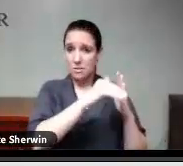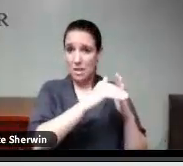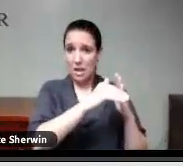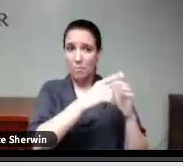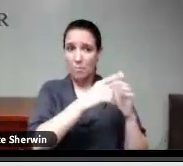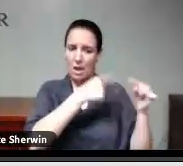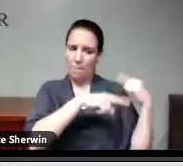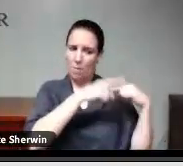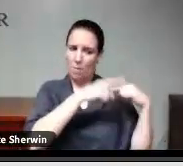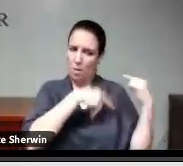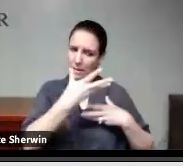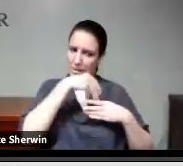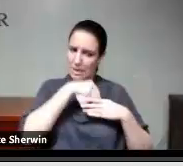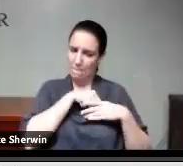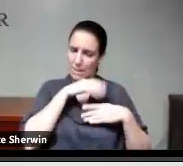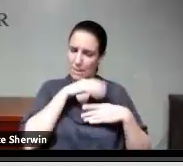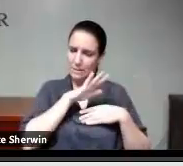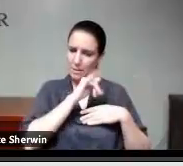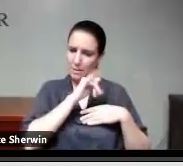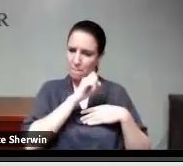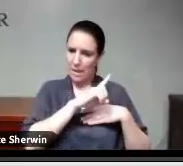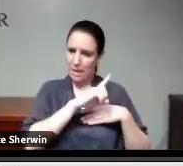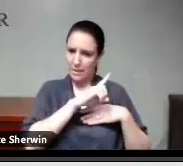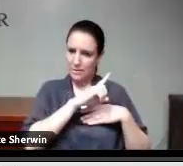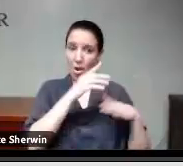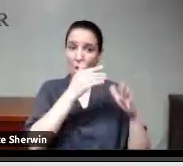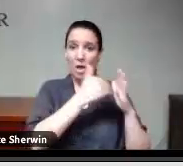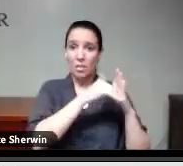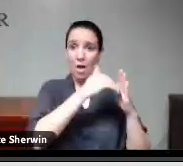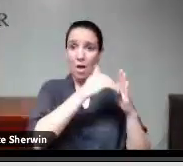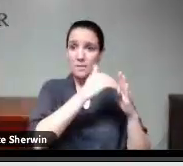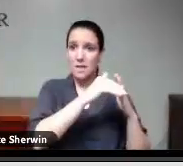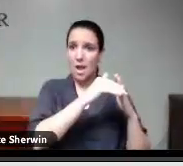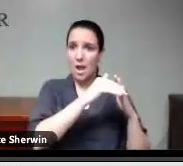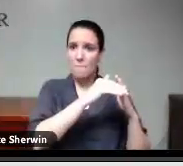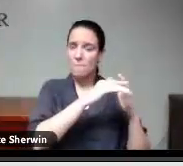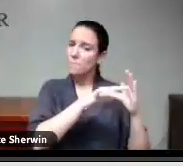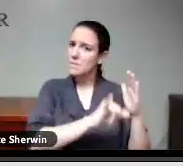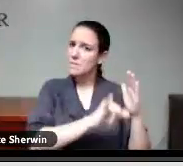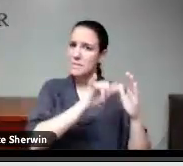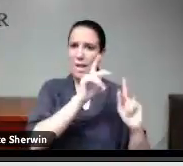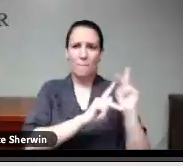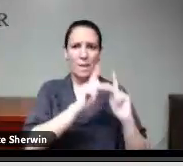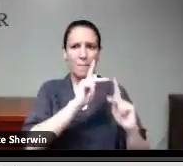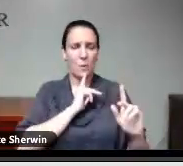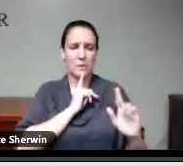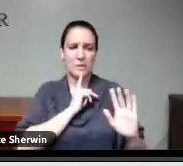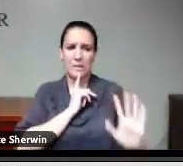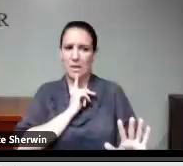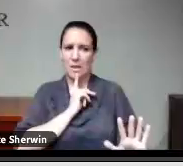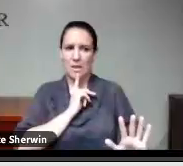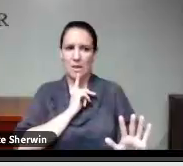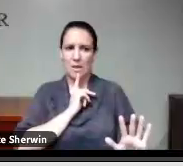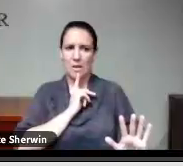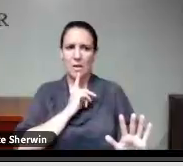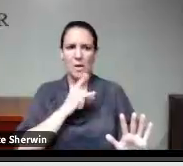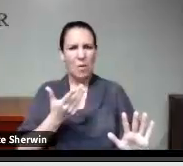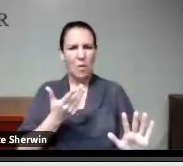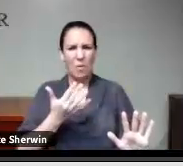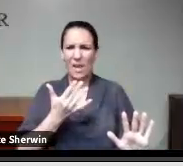implicit bias message that I just mentioned, a lot of times those same folks would say, wait a minute, I have colleagues around me who are